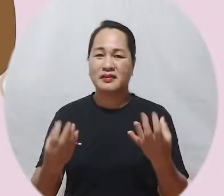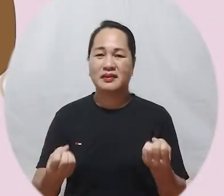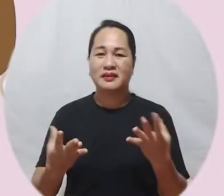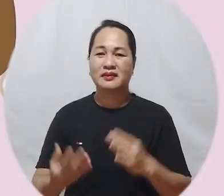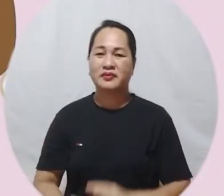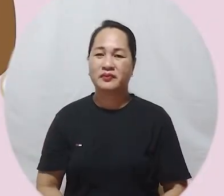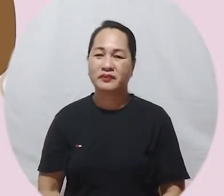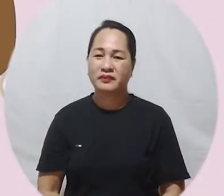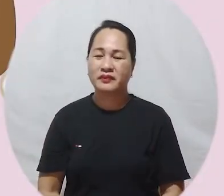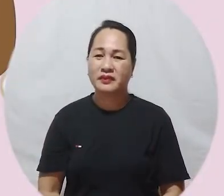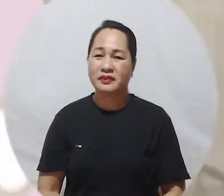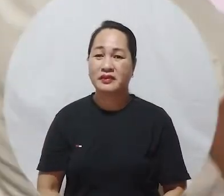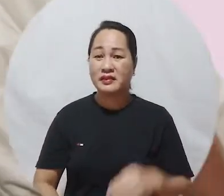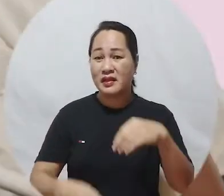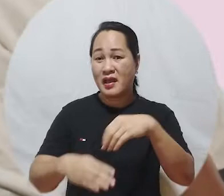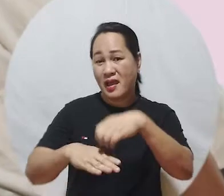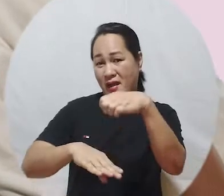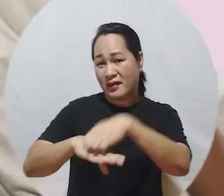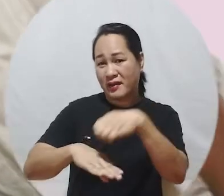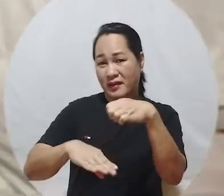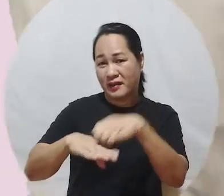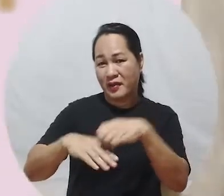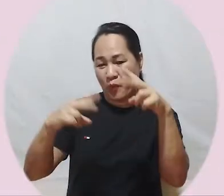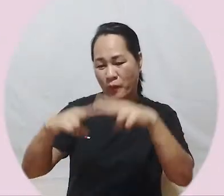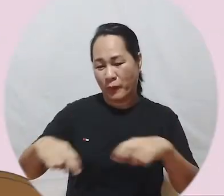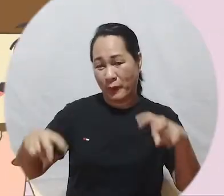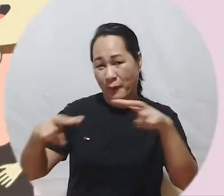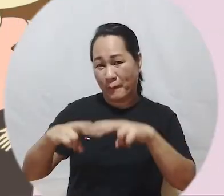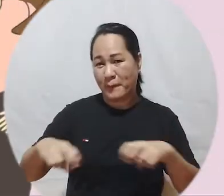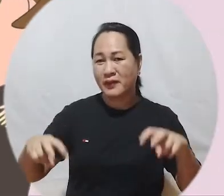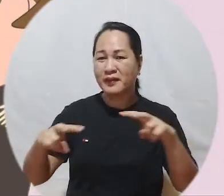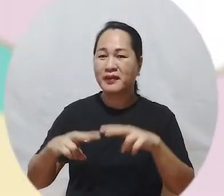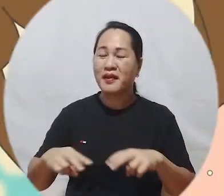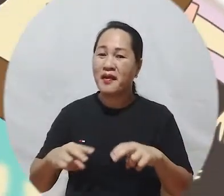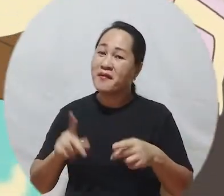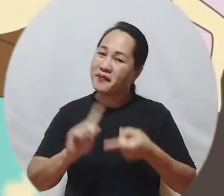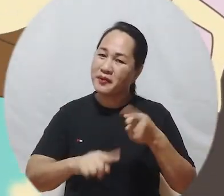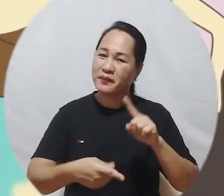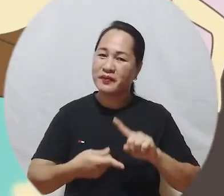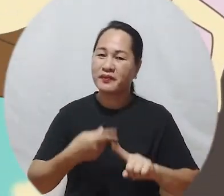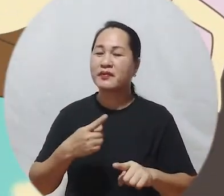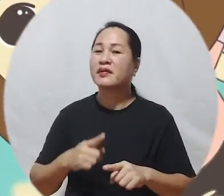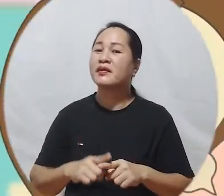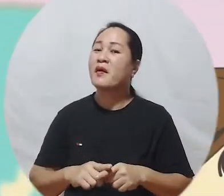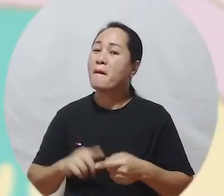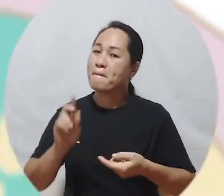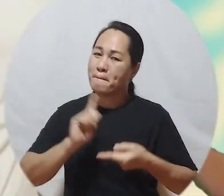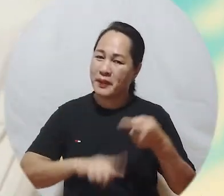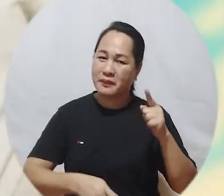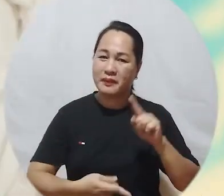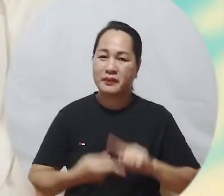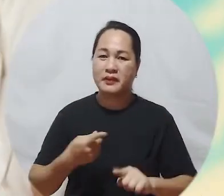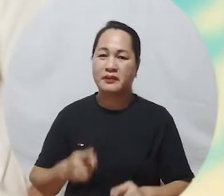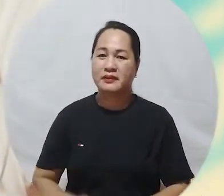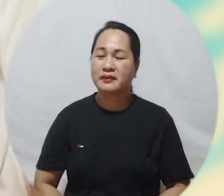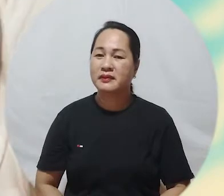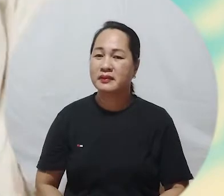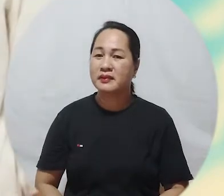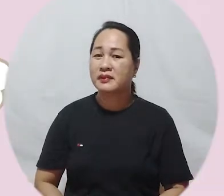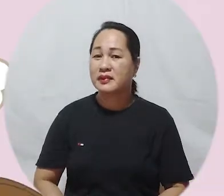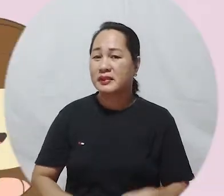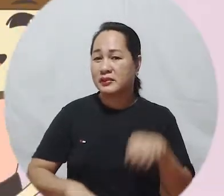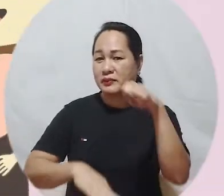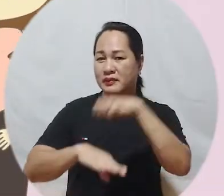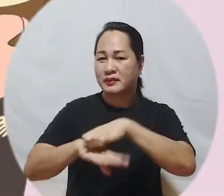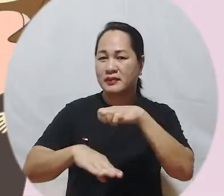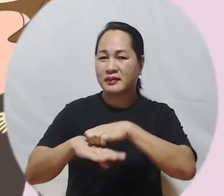There's a lot in English to explore. Be my friend, be my pal,